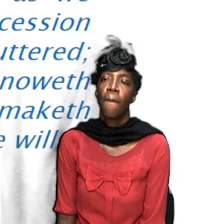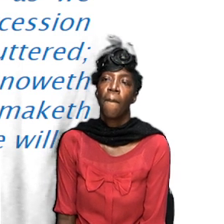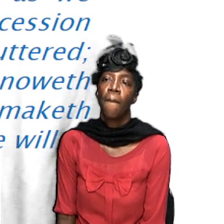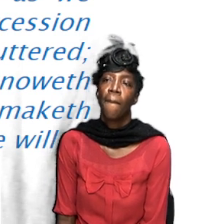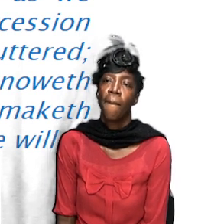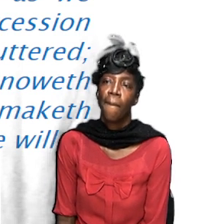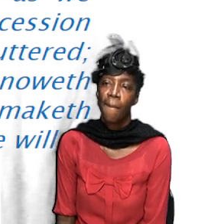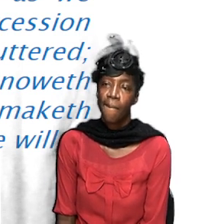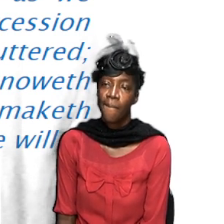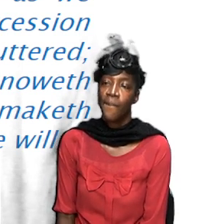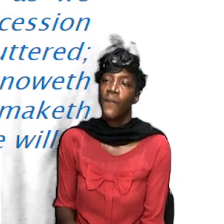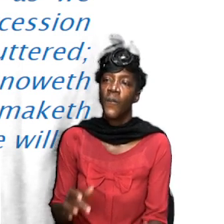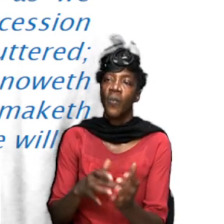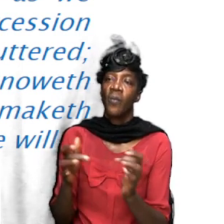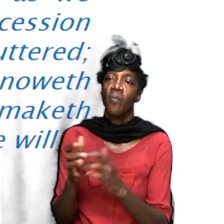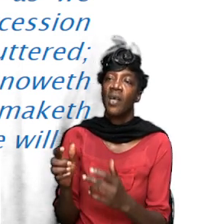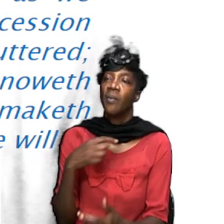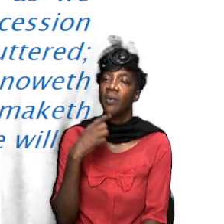I know that the Bible says